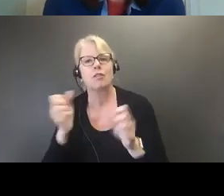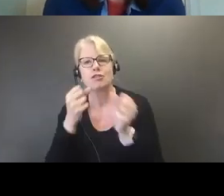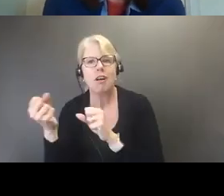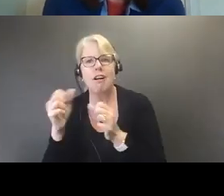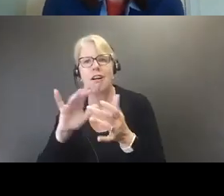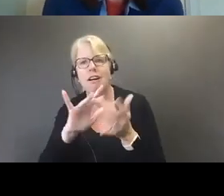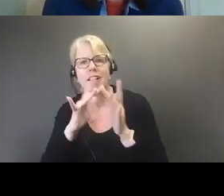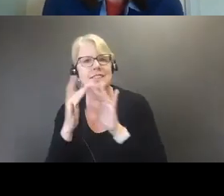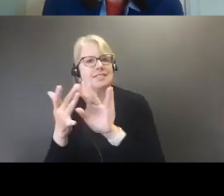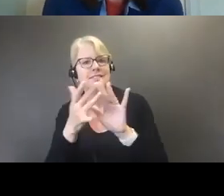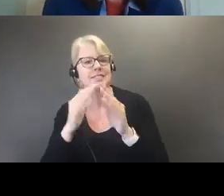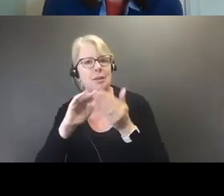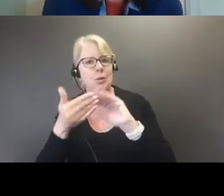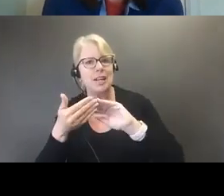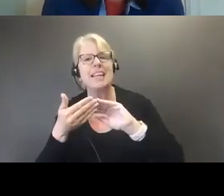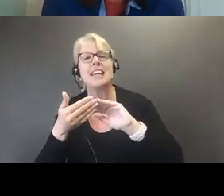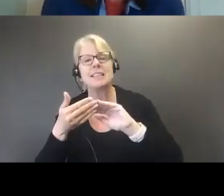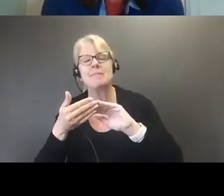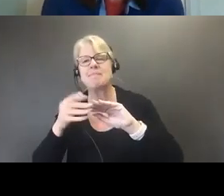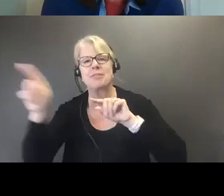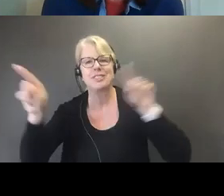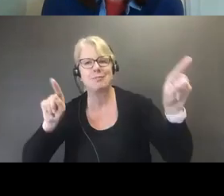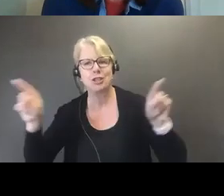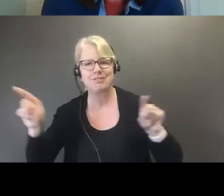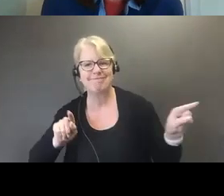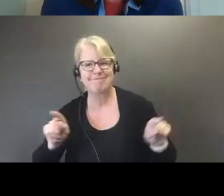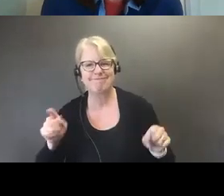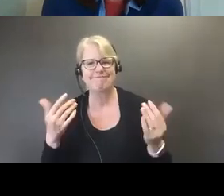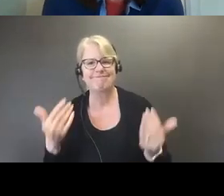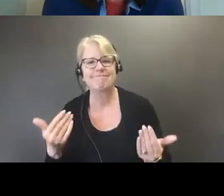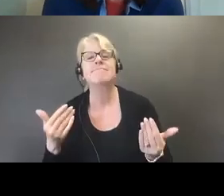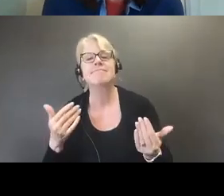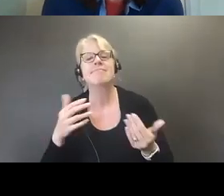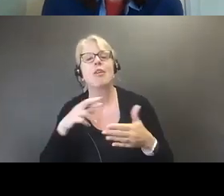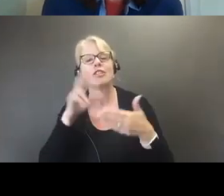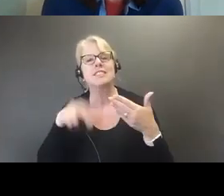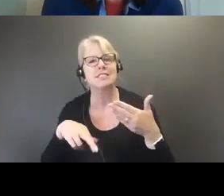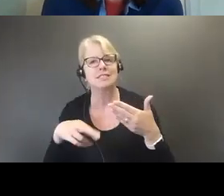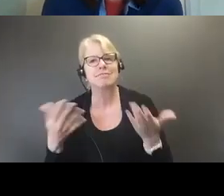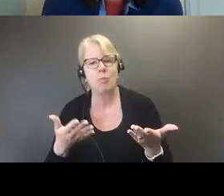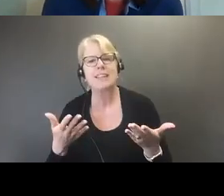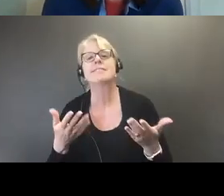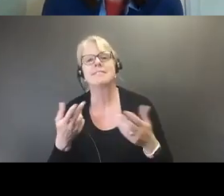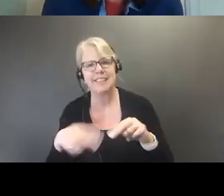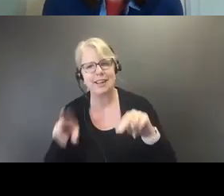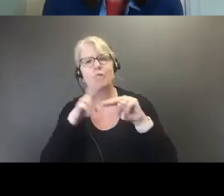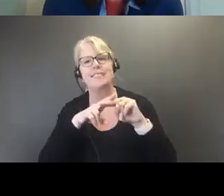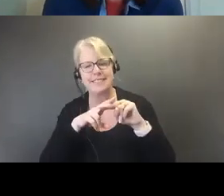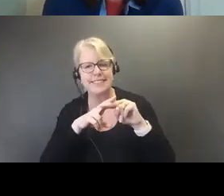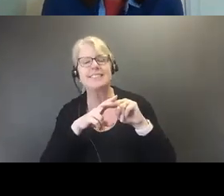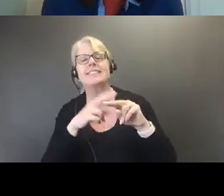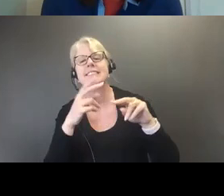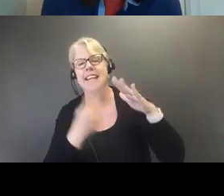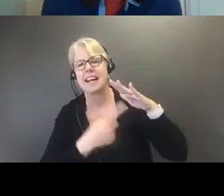of people have been dispersed. And this has resulted in an increase in isolation,